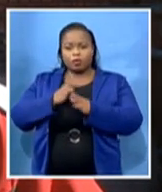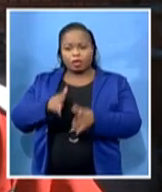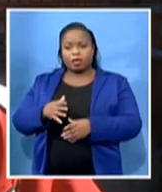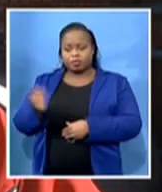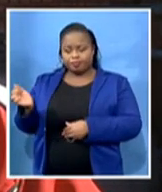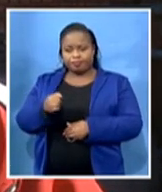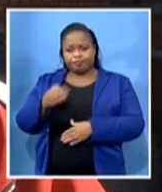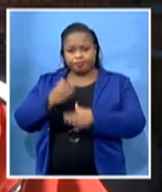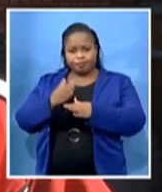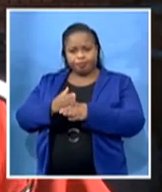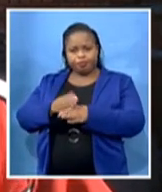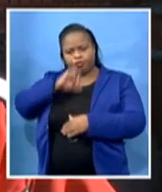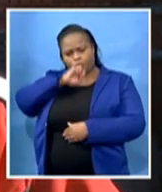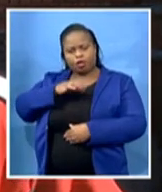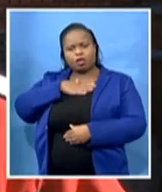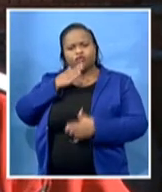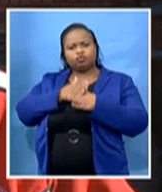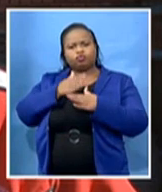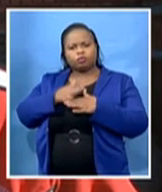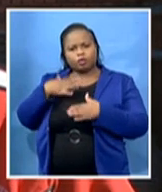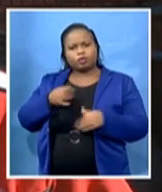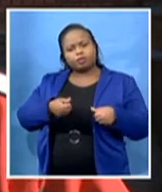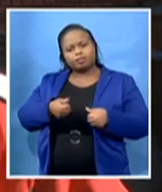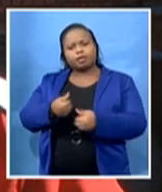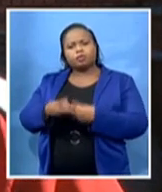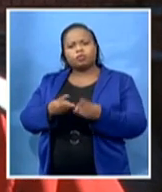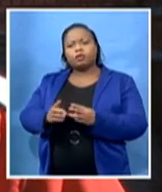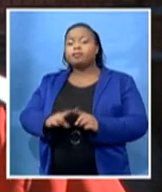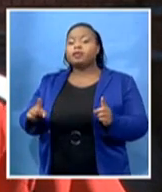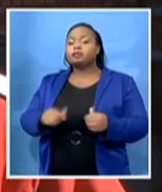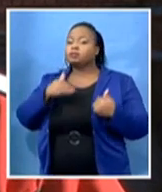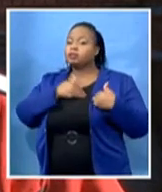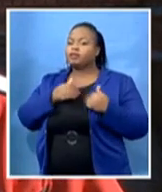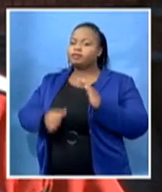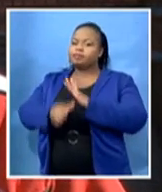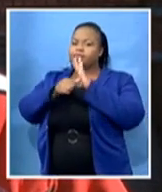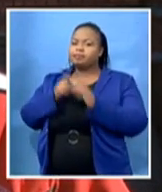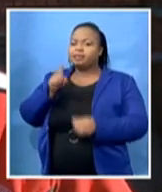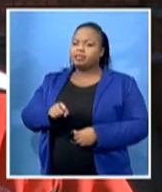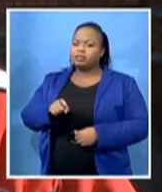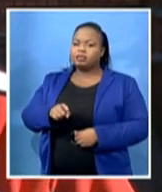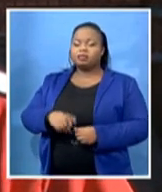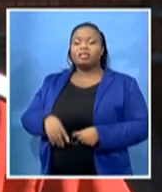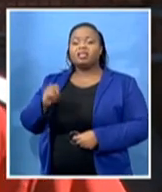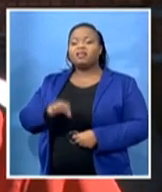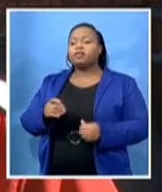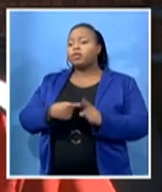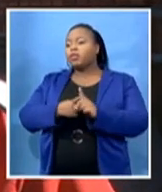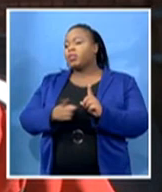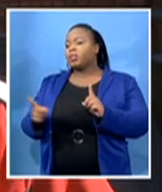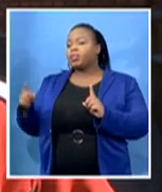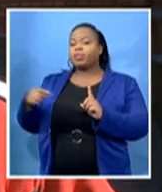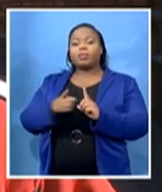the job, but they must attend to the safety measures. And prolonging those processes may have undesired